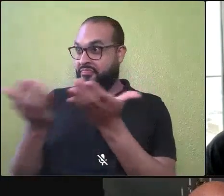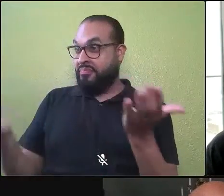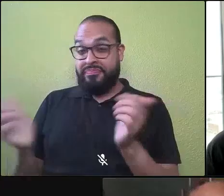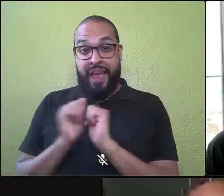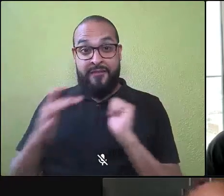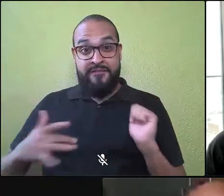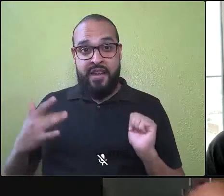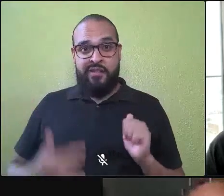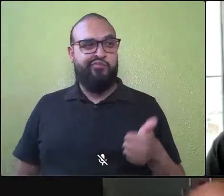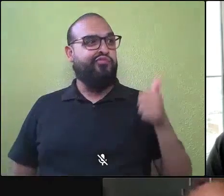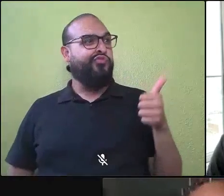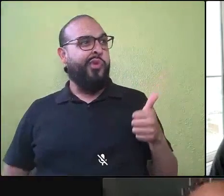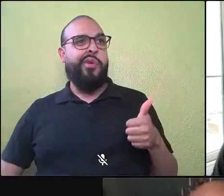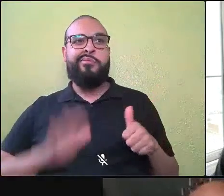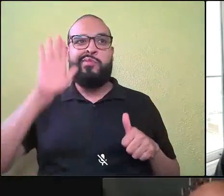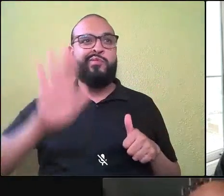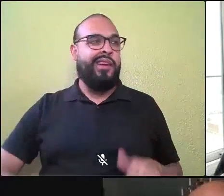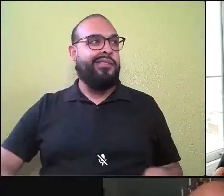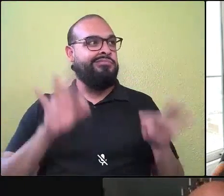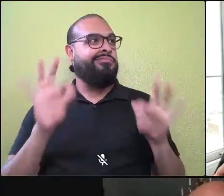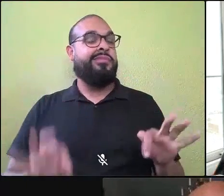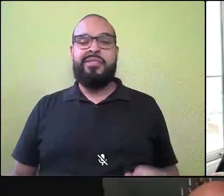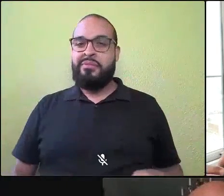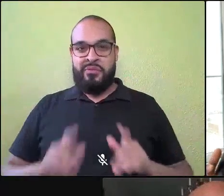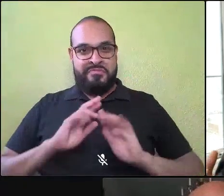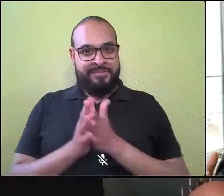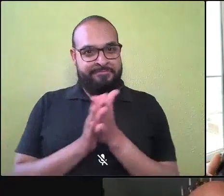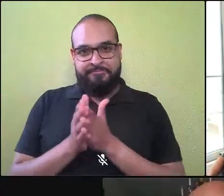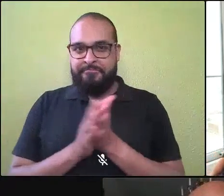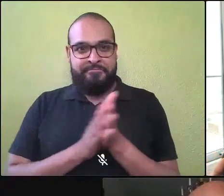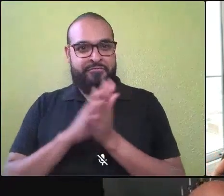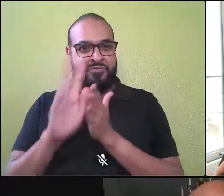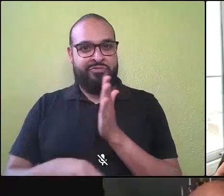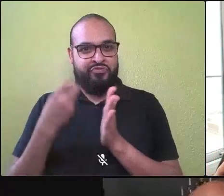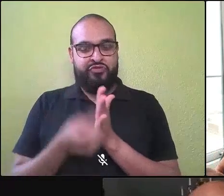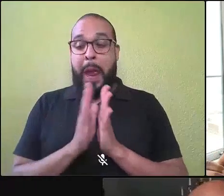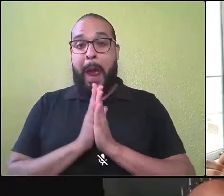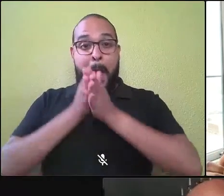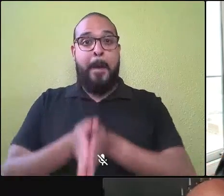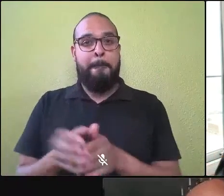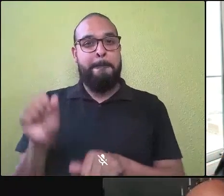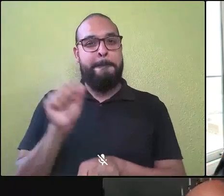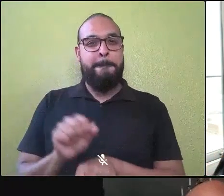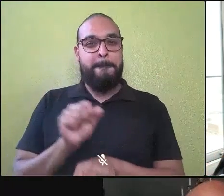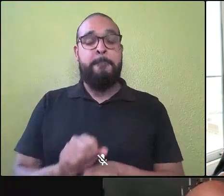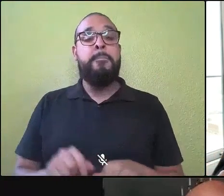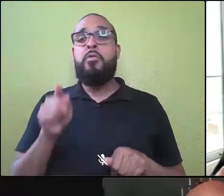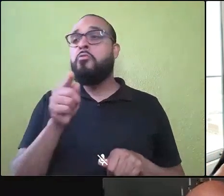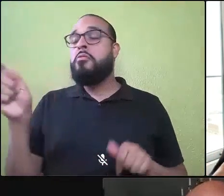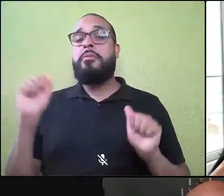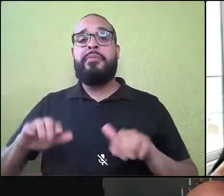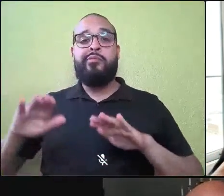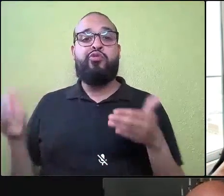Everyone here. Audio is good. So let's jump right in. Feel free to to go around. You can say how you doing